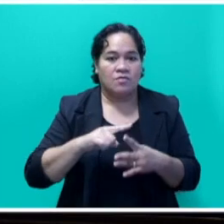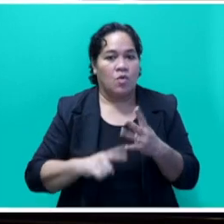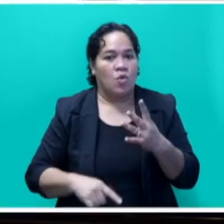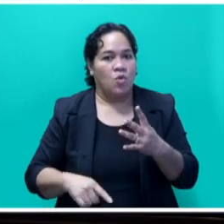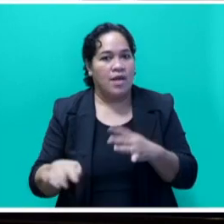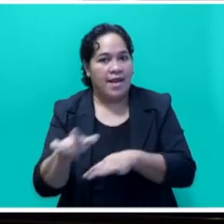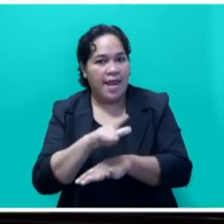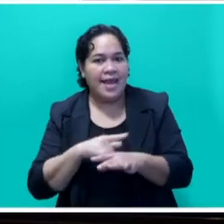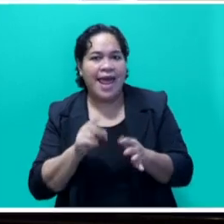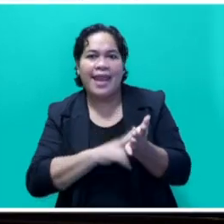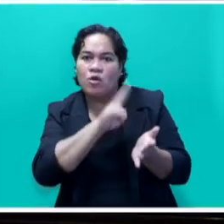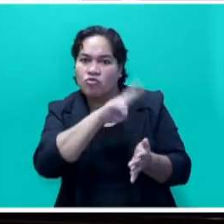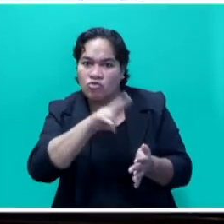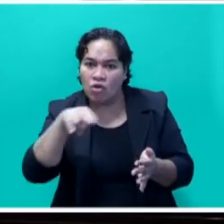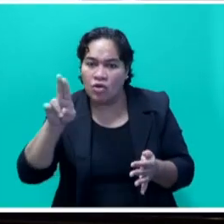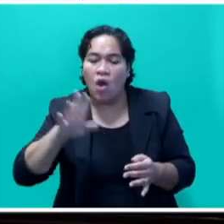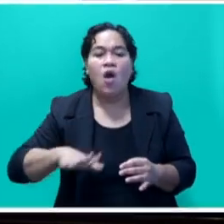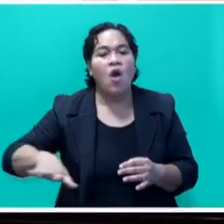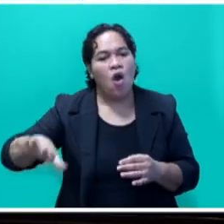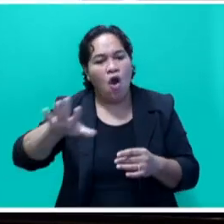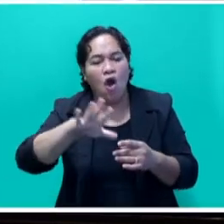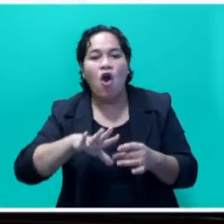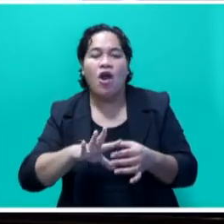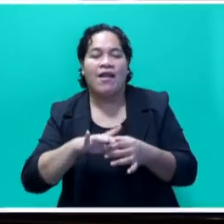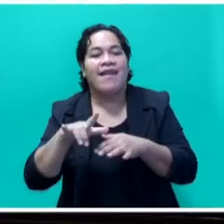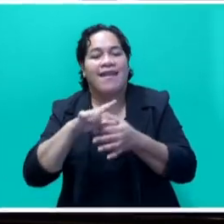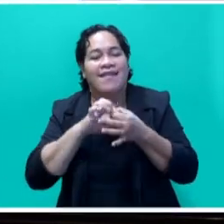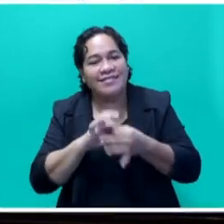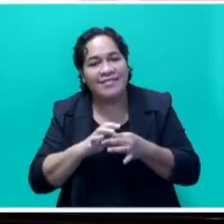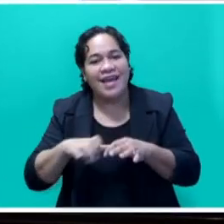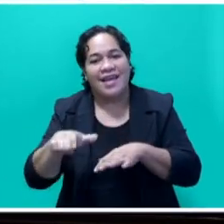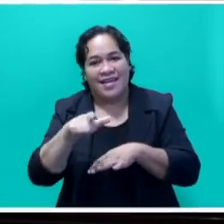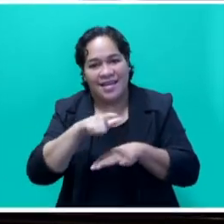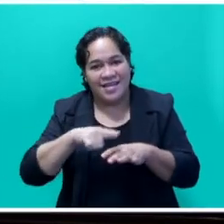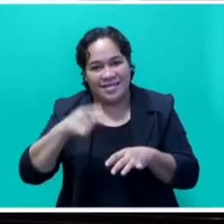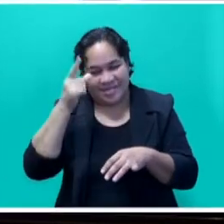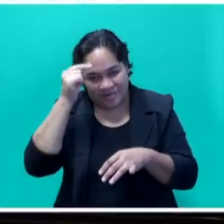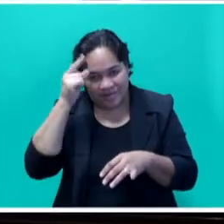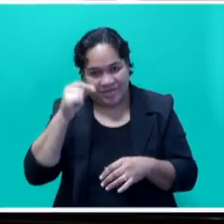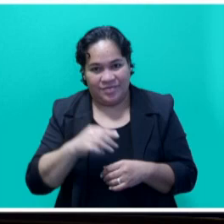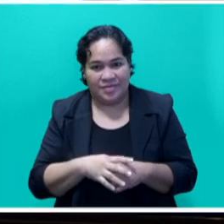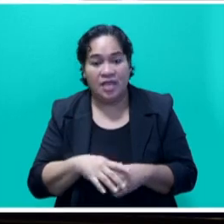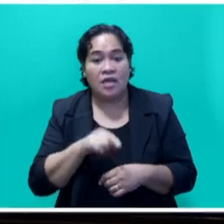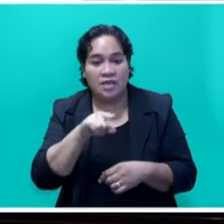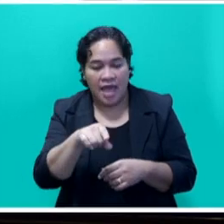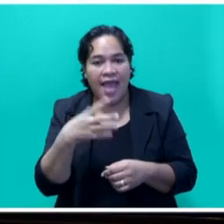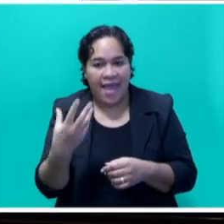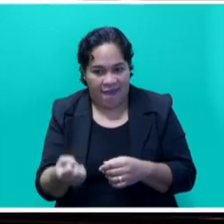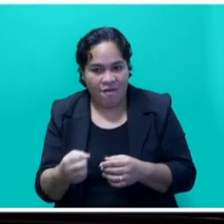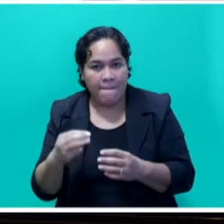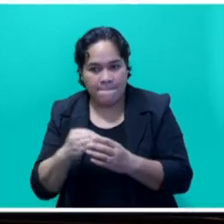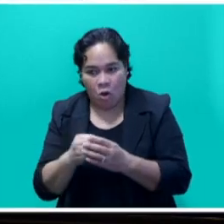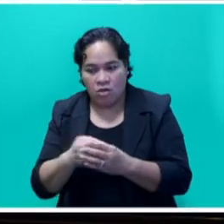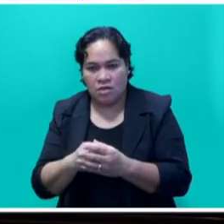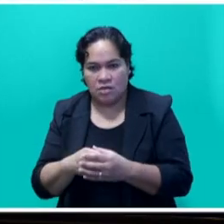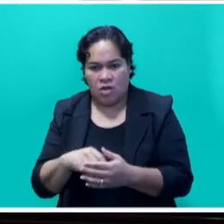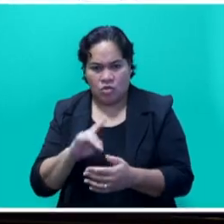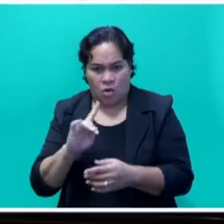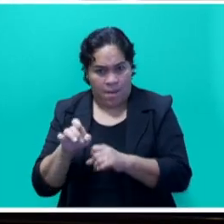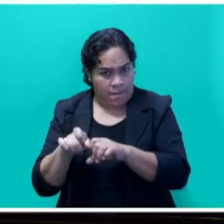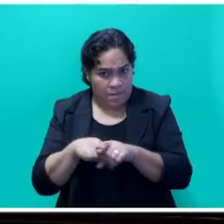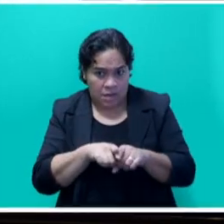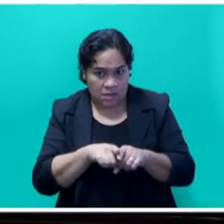lands, Nosuri, they're all Itauke lands. Those towns and municipalities are built on that. There are mortgages there. Are we trying to say that